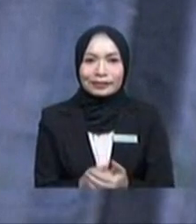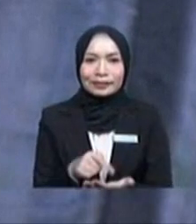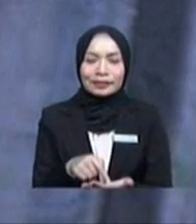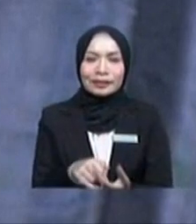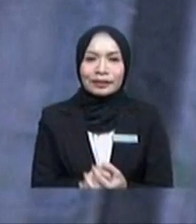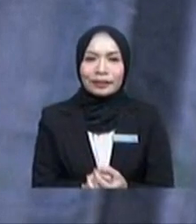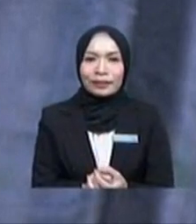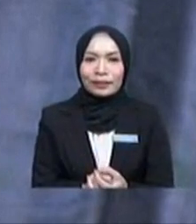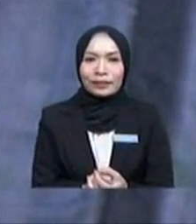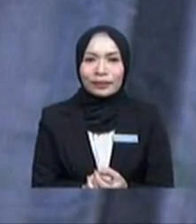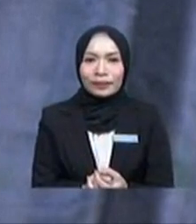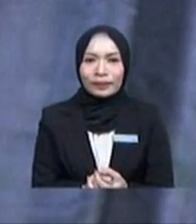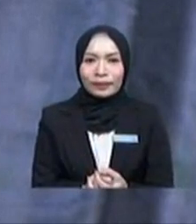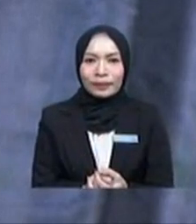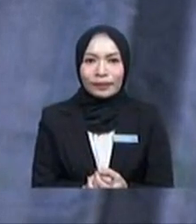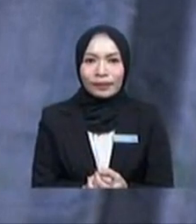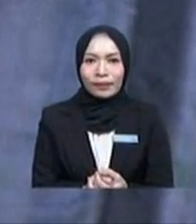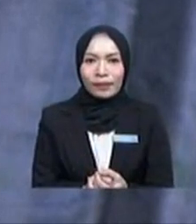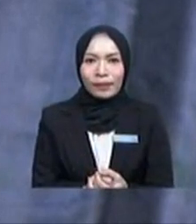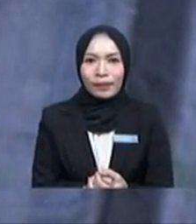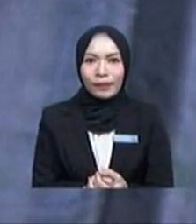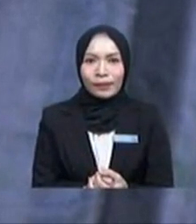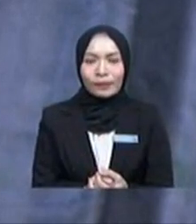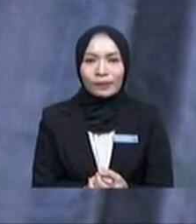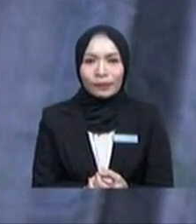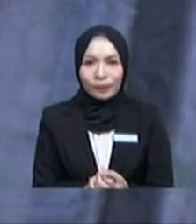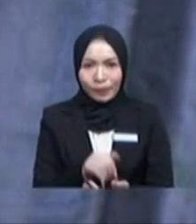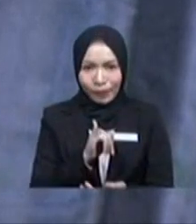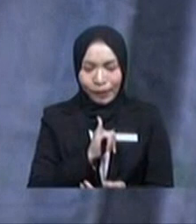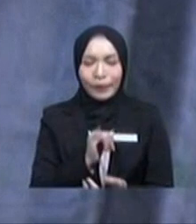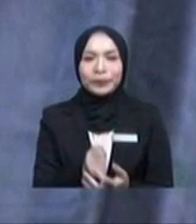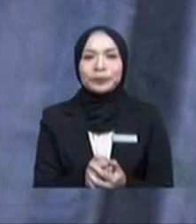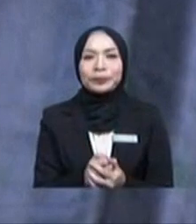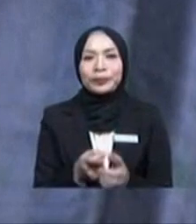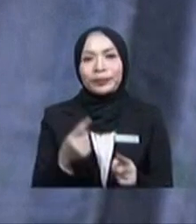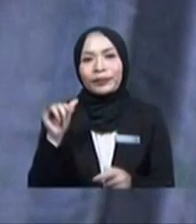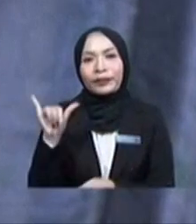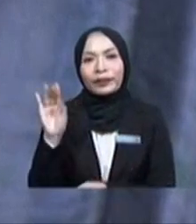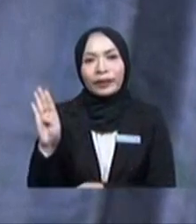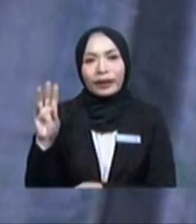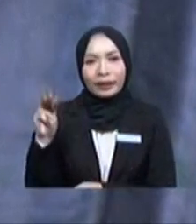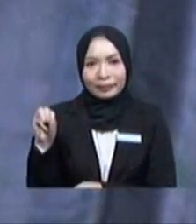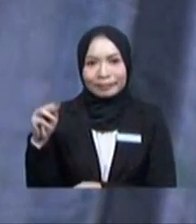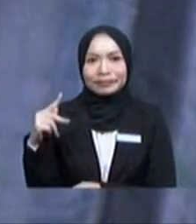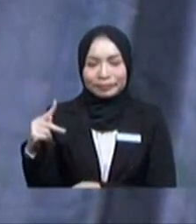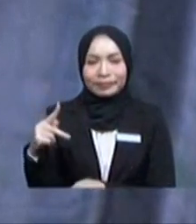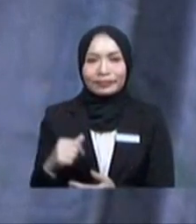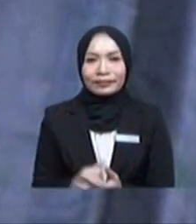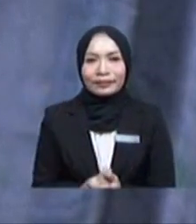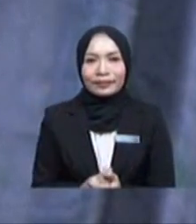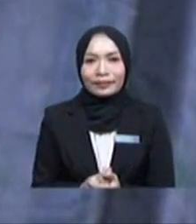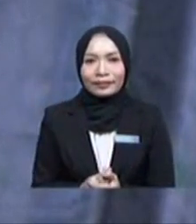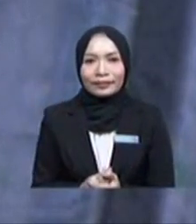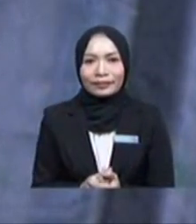pleasure that I, on behalf of the Honorable Senior Minister of Education, officially declare open the